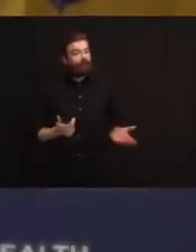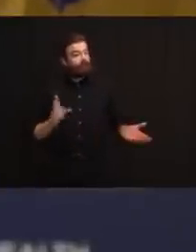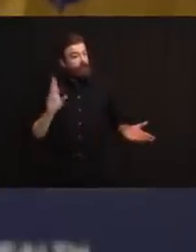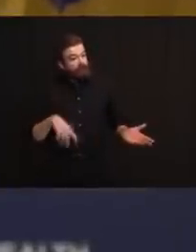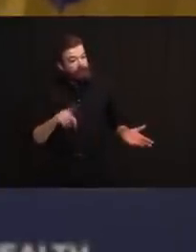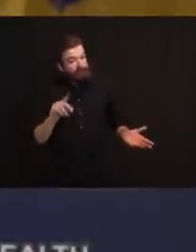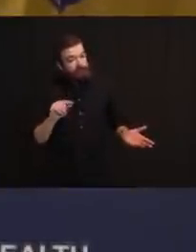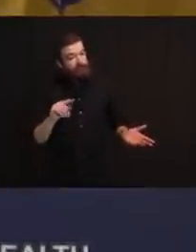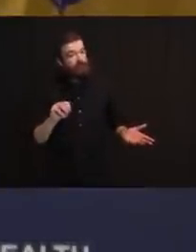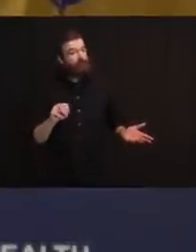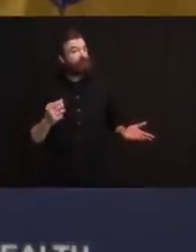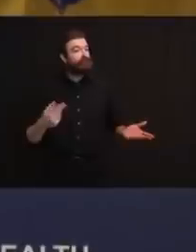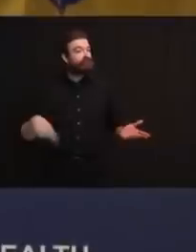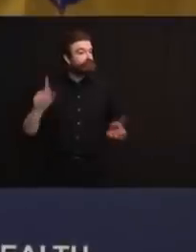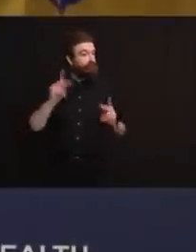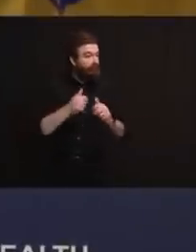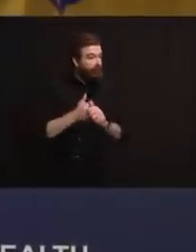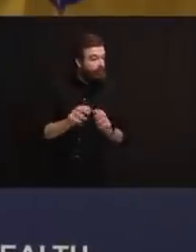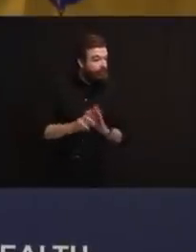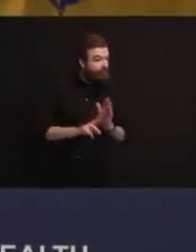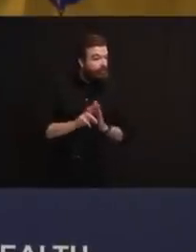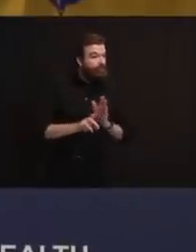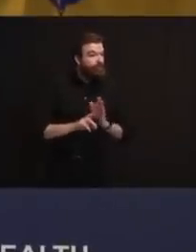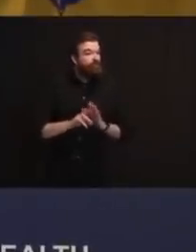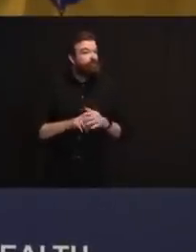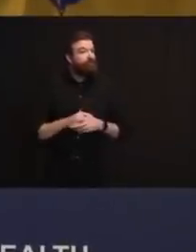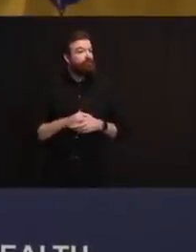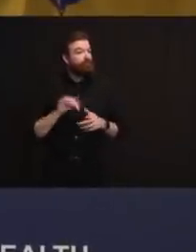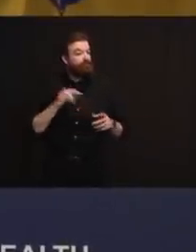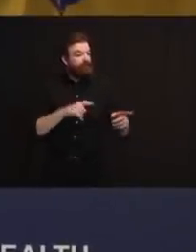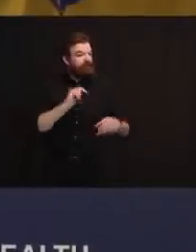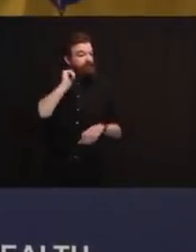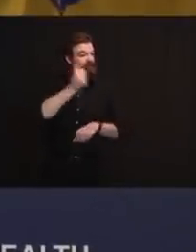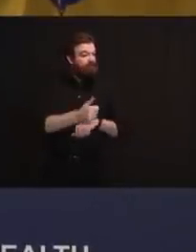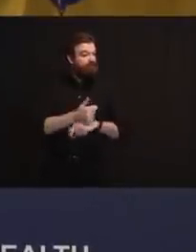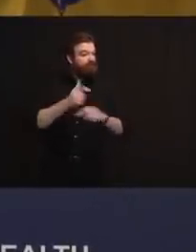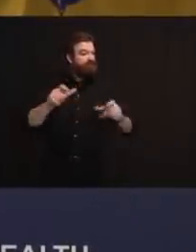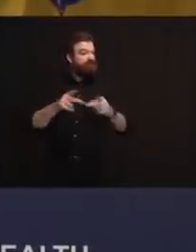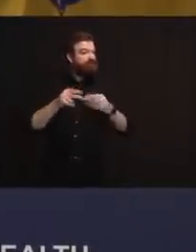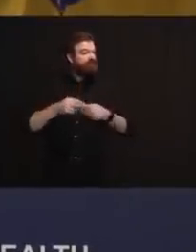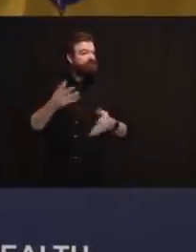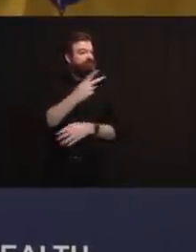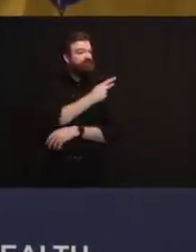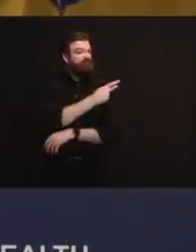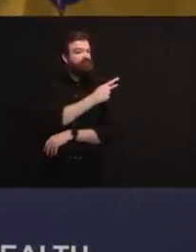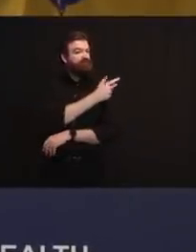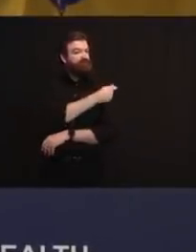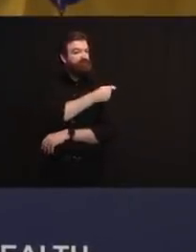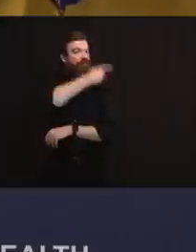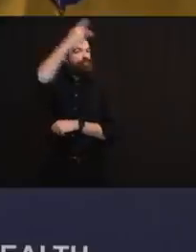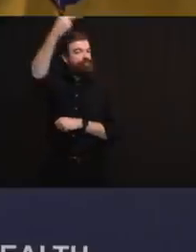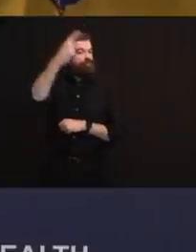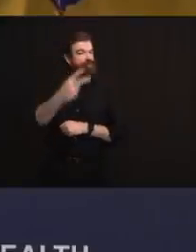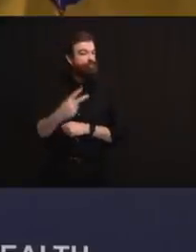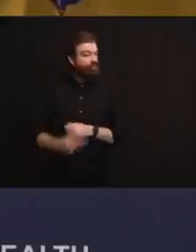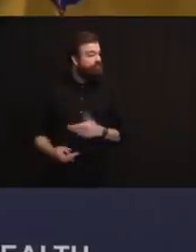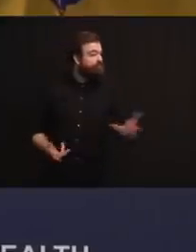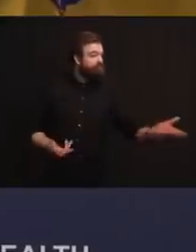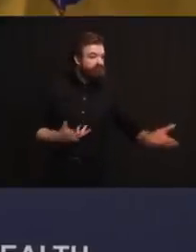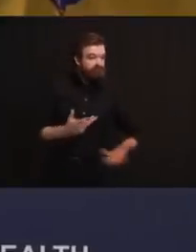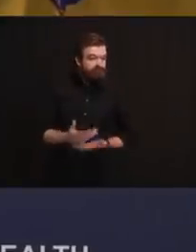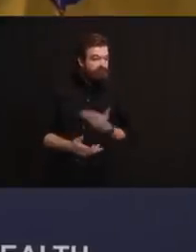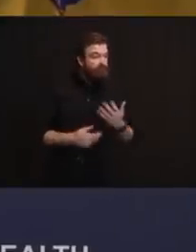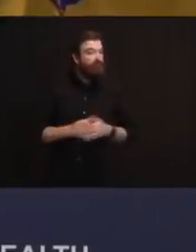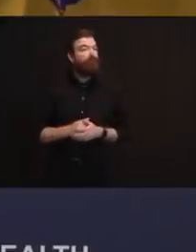to the mega sites? You guys are, OEM is all over this as usual. I think playing, in many respects, a similar role to the role you